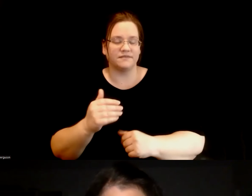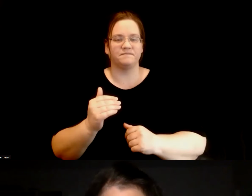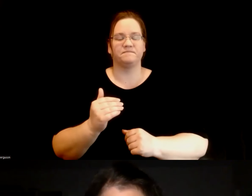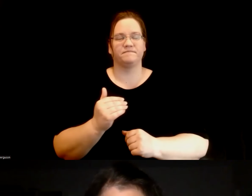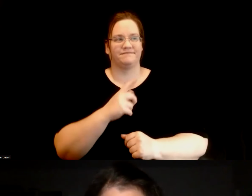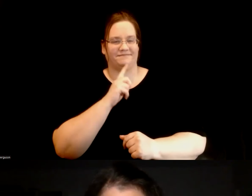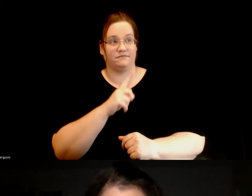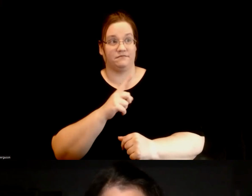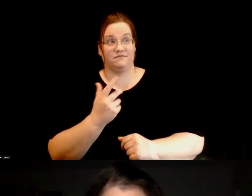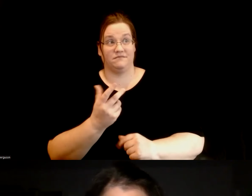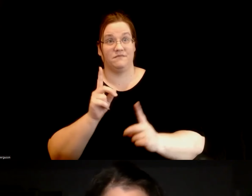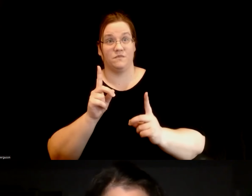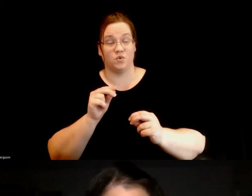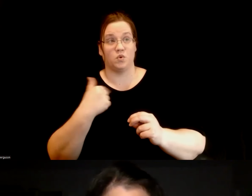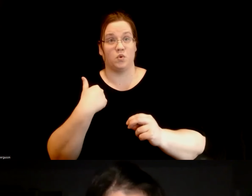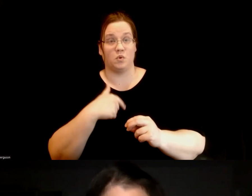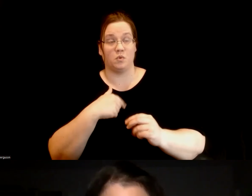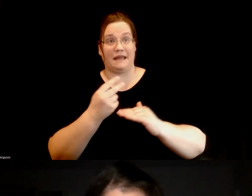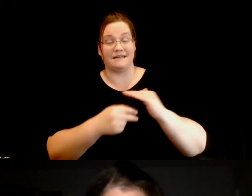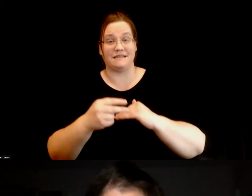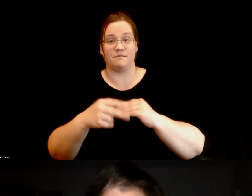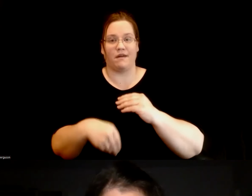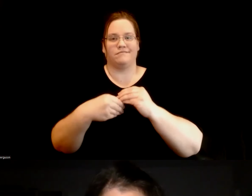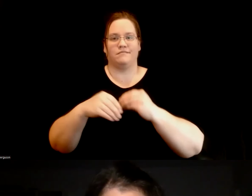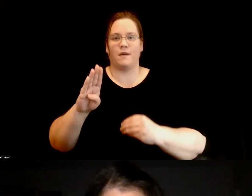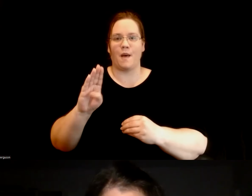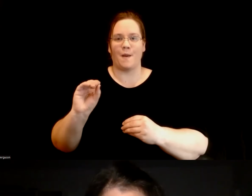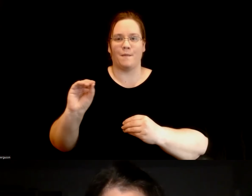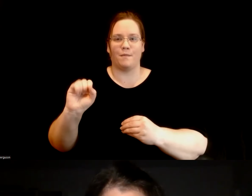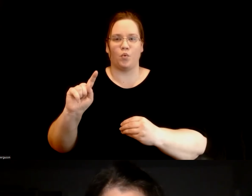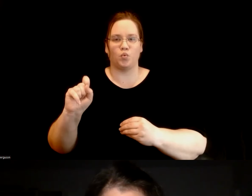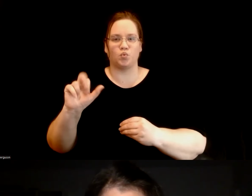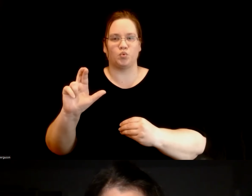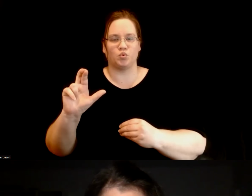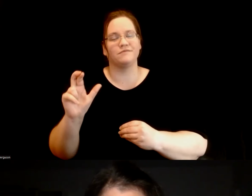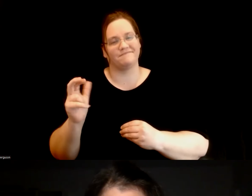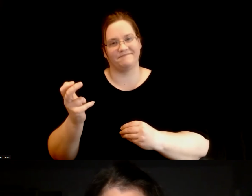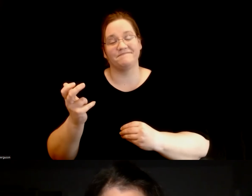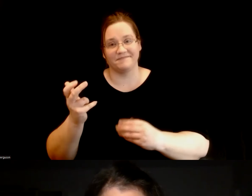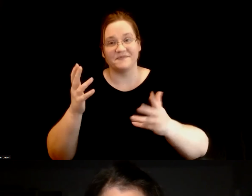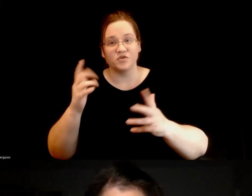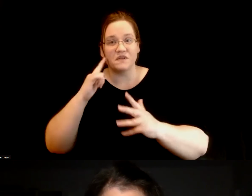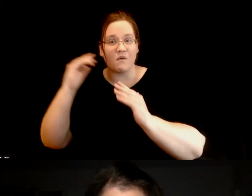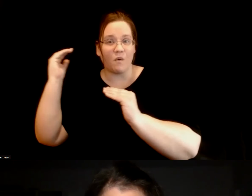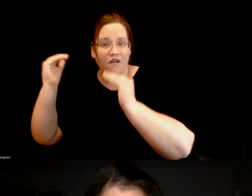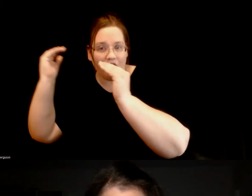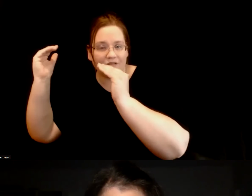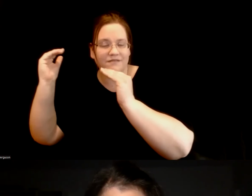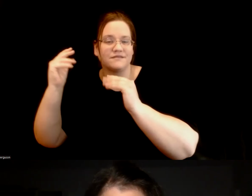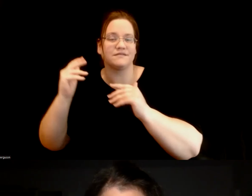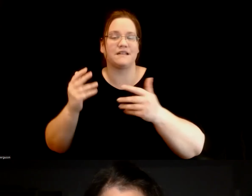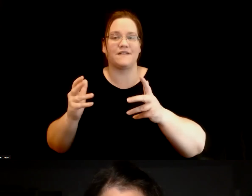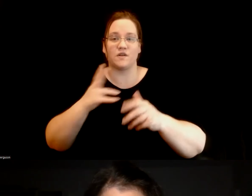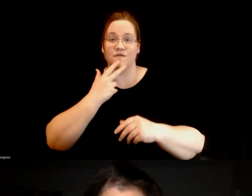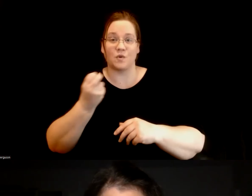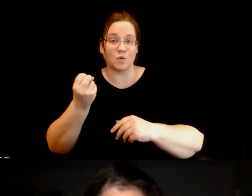also, do we anticipate boosters? Yes, we've had boosters for adults. We've had boosters for the 12 and up.